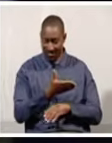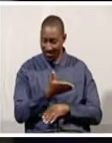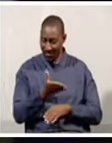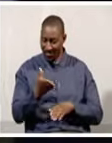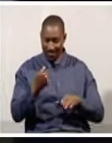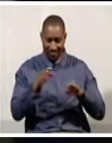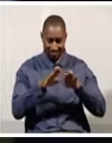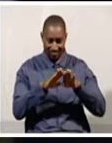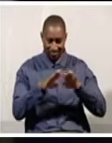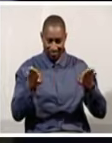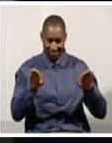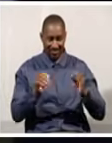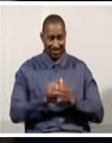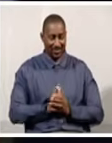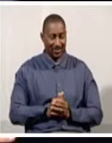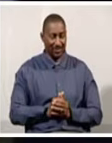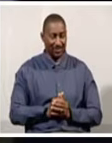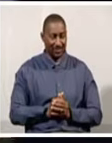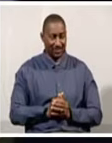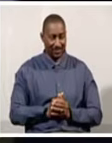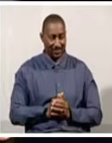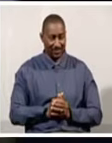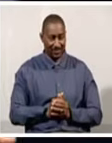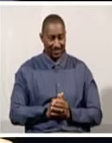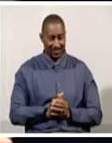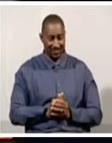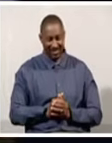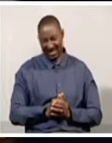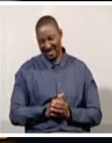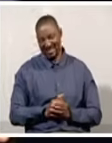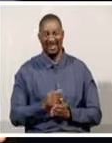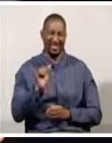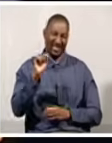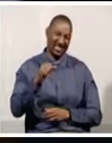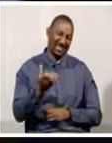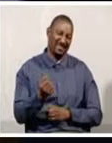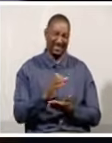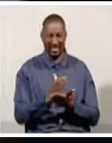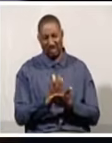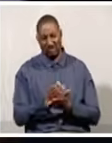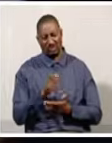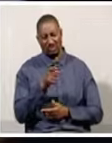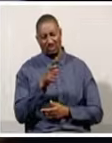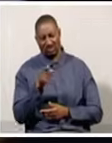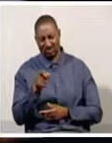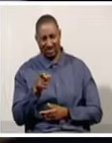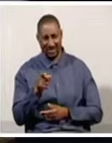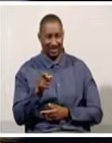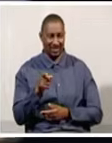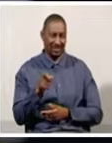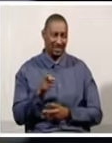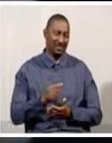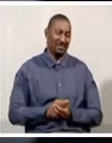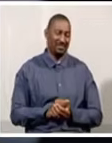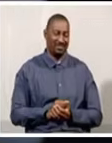equal, even though there was certain criticism surrounding the way he led, like showing up at a car wash,